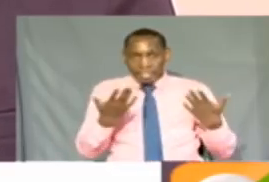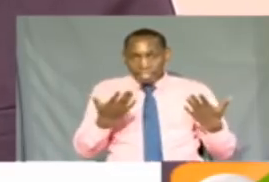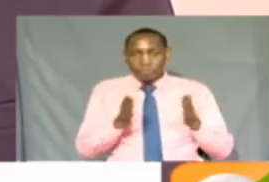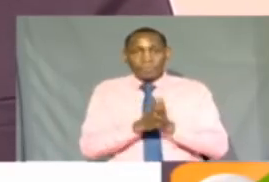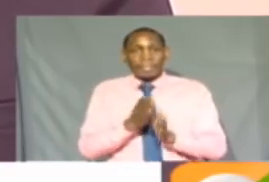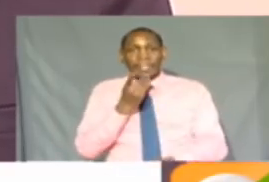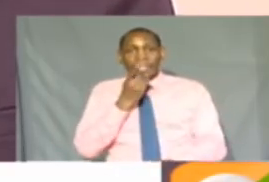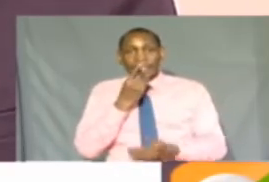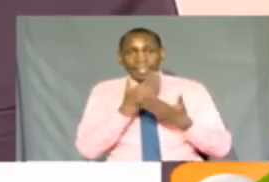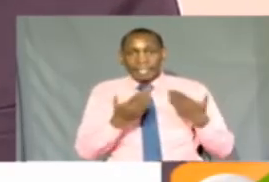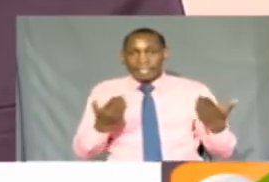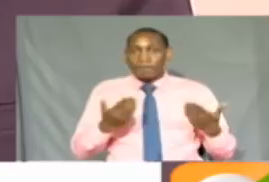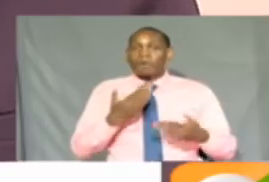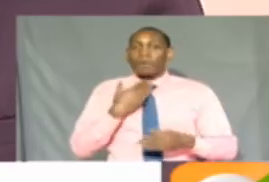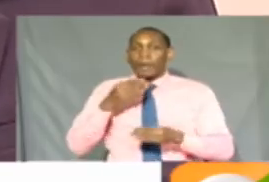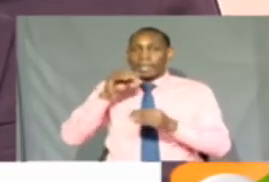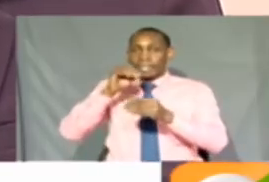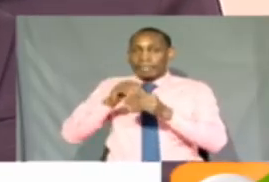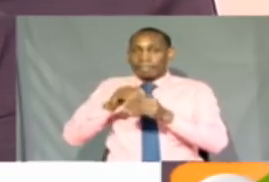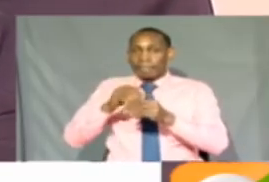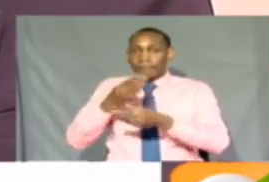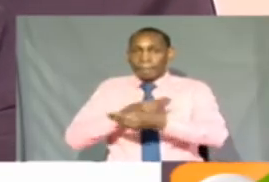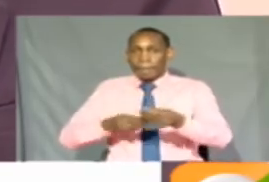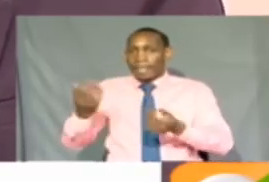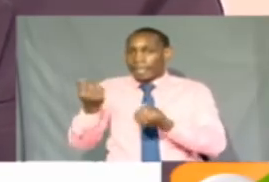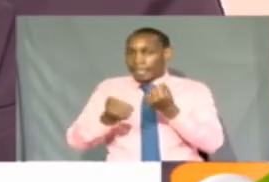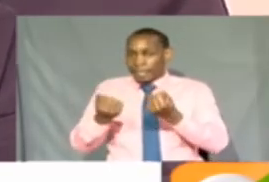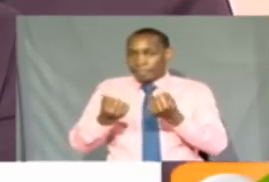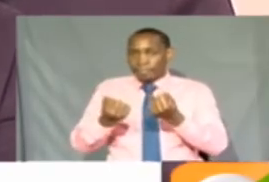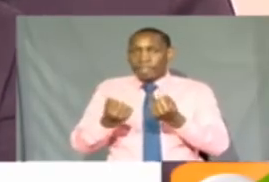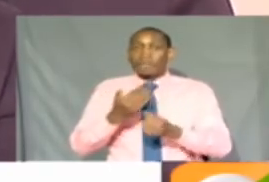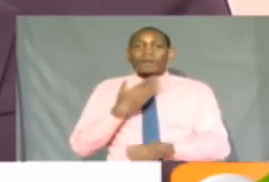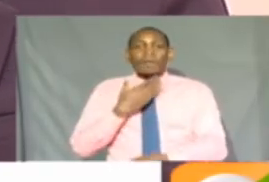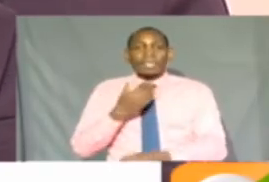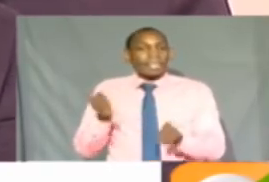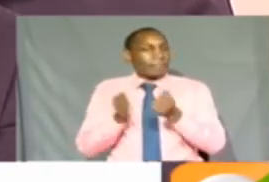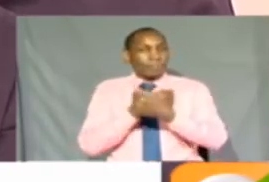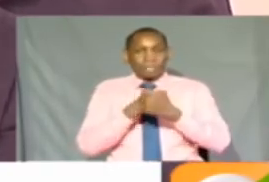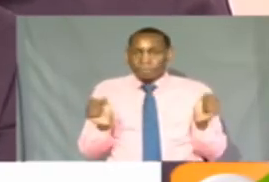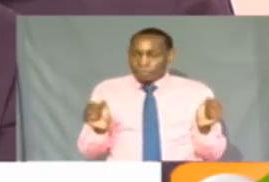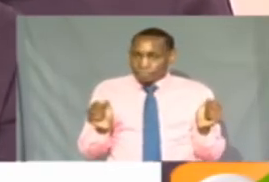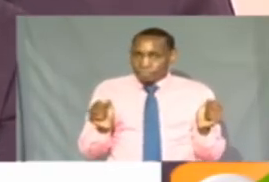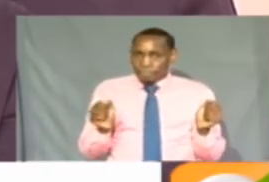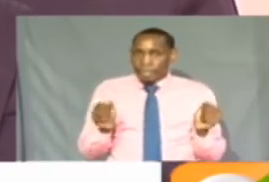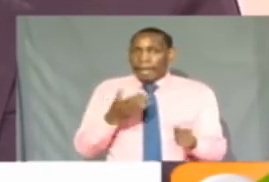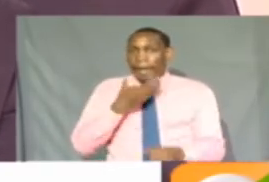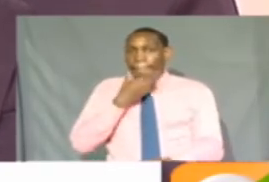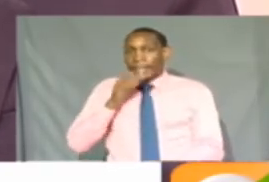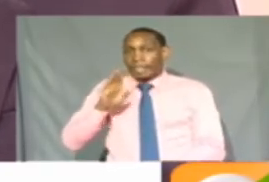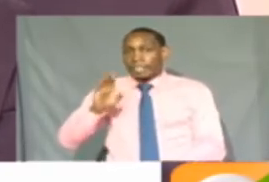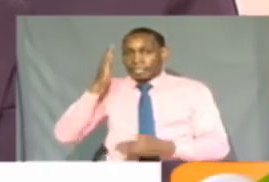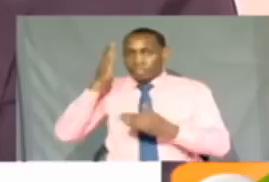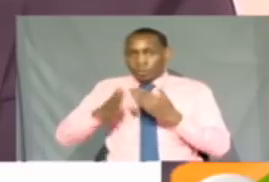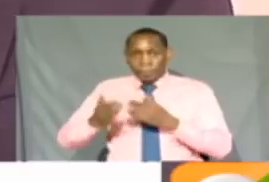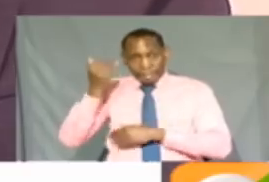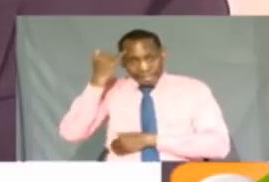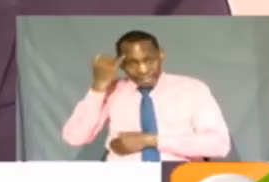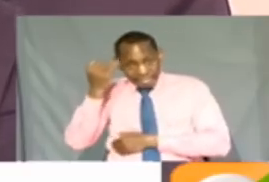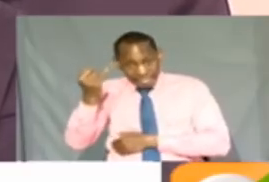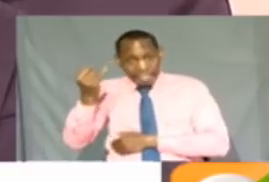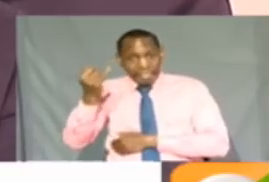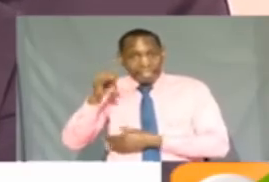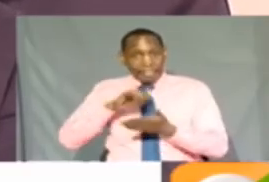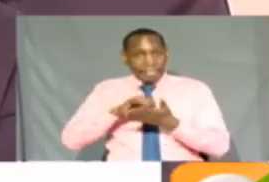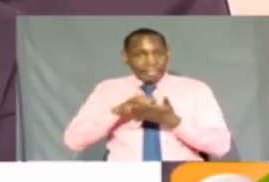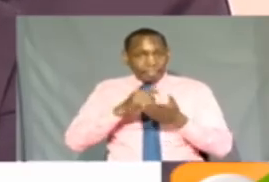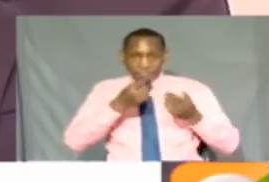dinner, and you want to save and buy a car, live in a posh estate, you won't manage. So men should stop this mindset of they